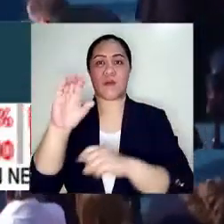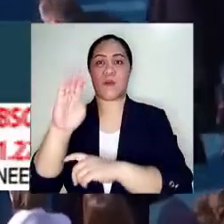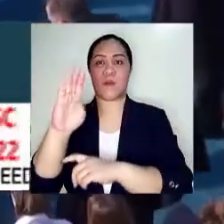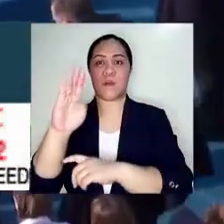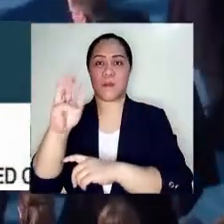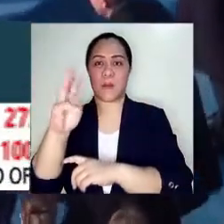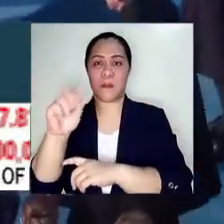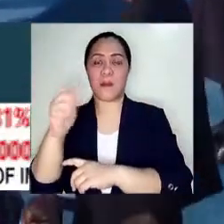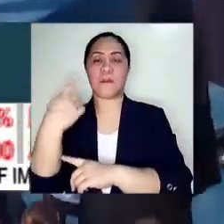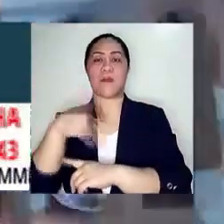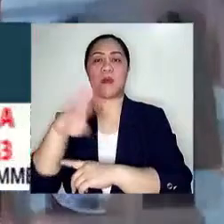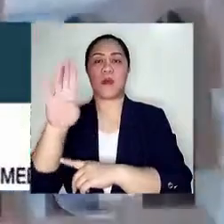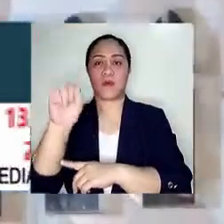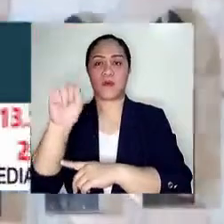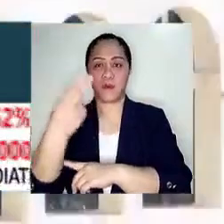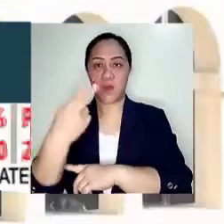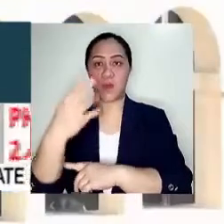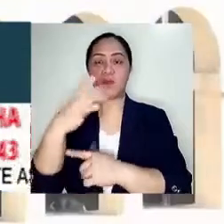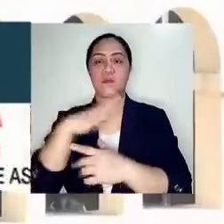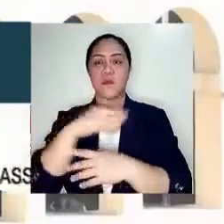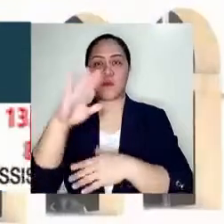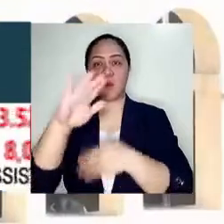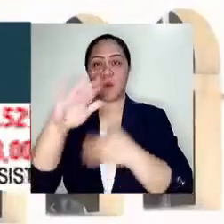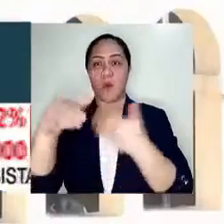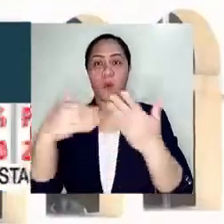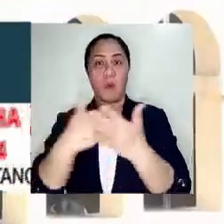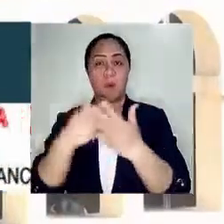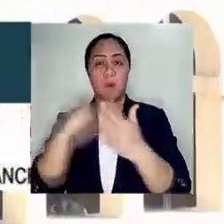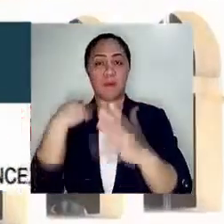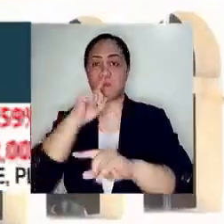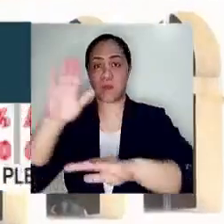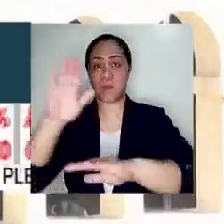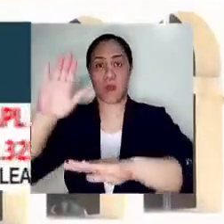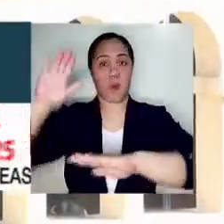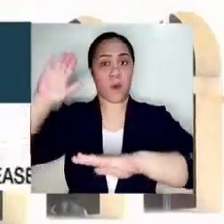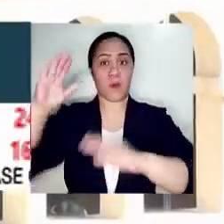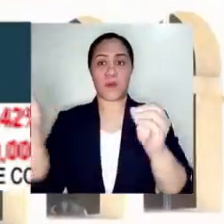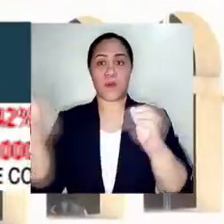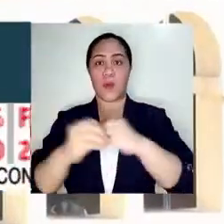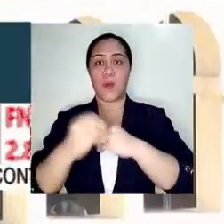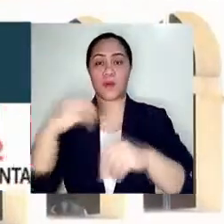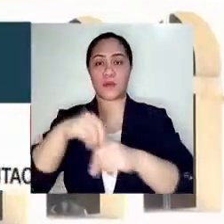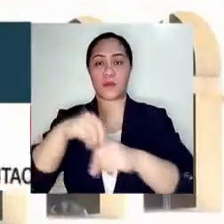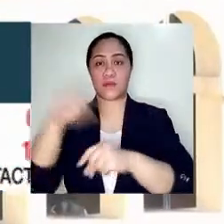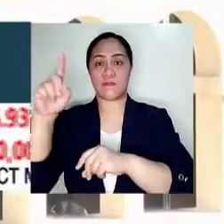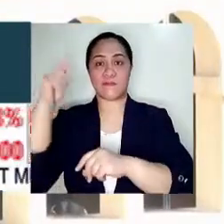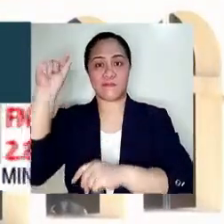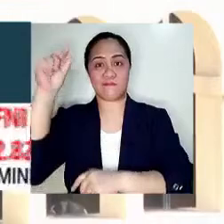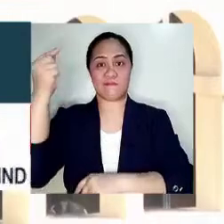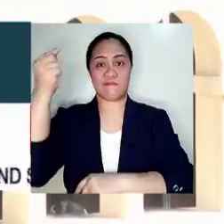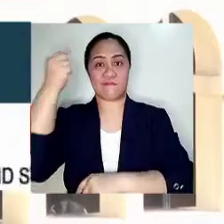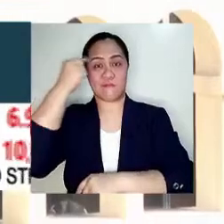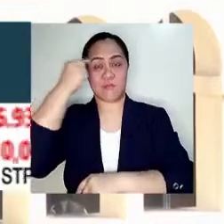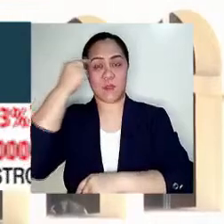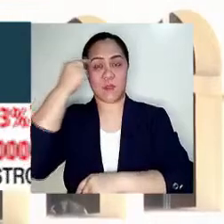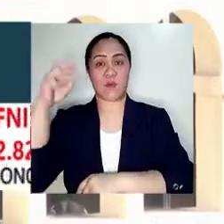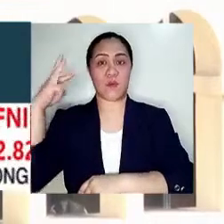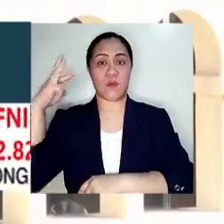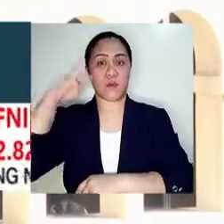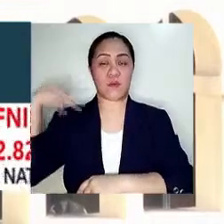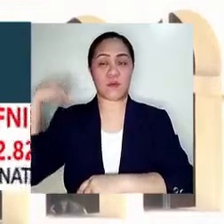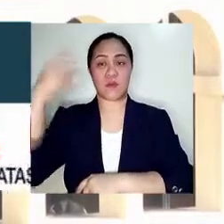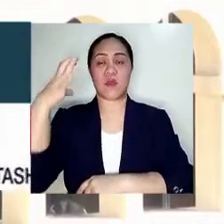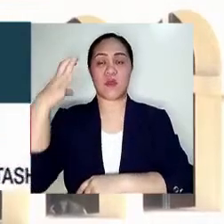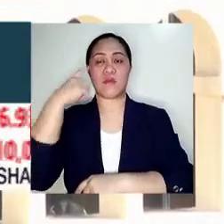made as Joe Biden and Kamala Harris took their oaths of office on the steps of the U.S. Capitol, just 2 weeks following the deadly insurrection by a